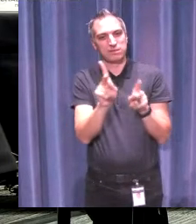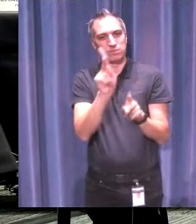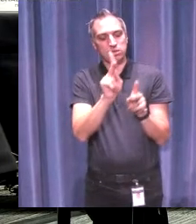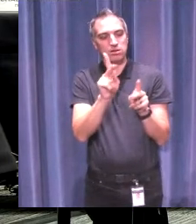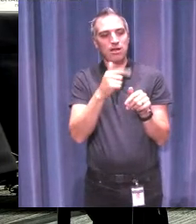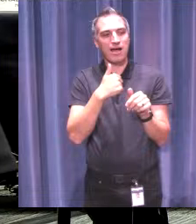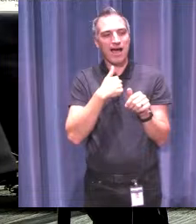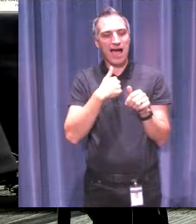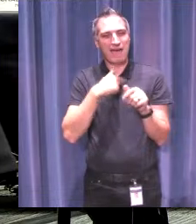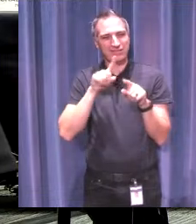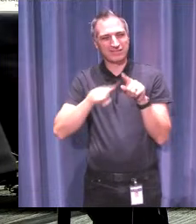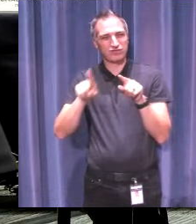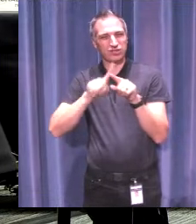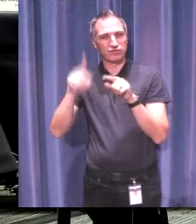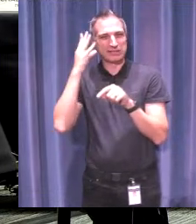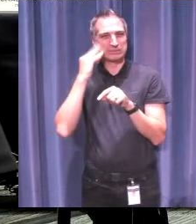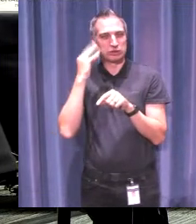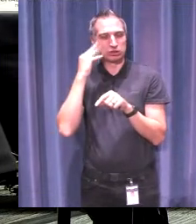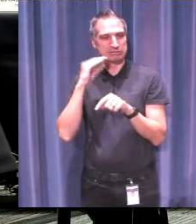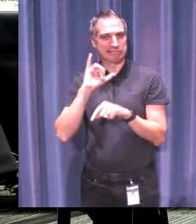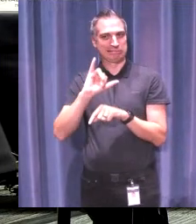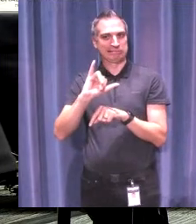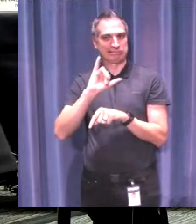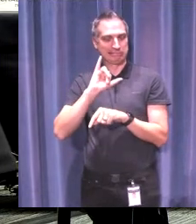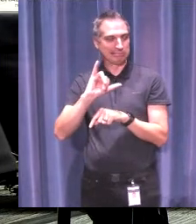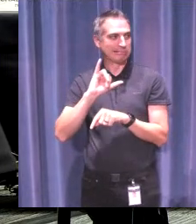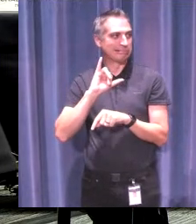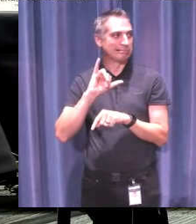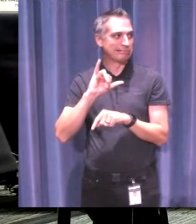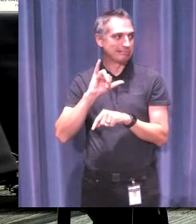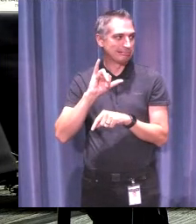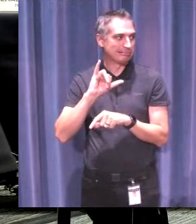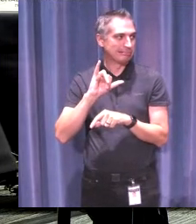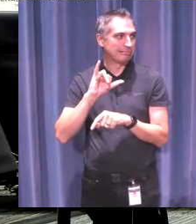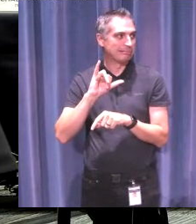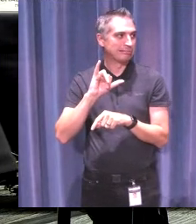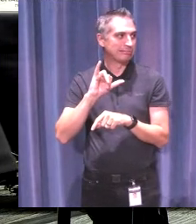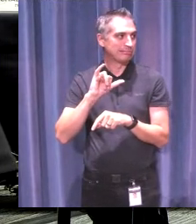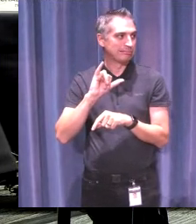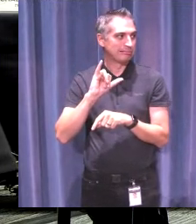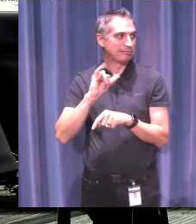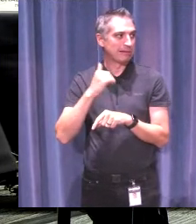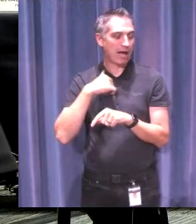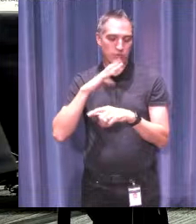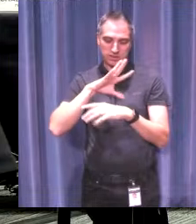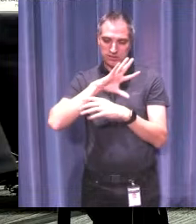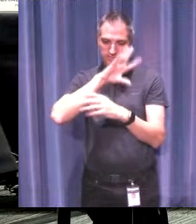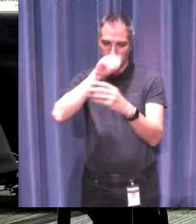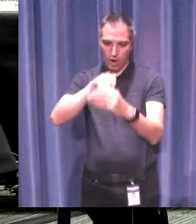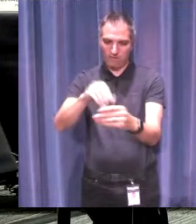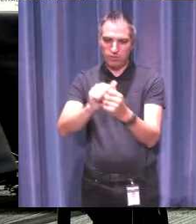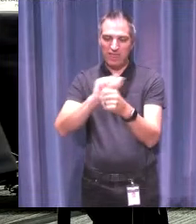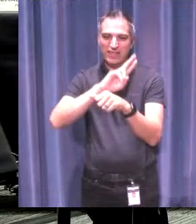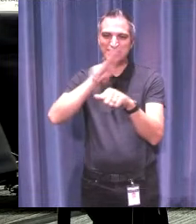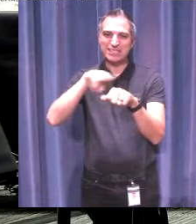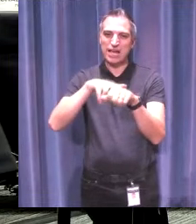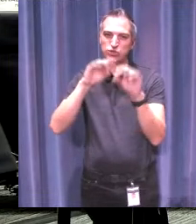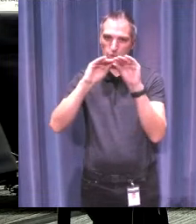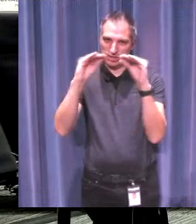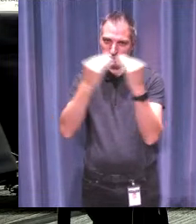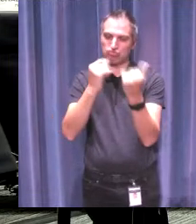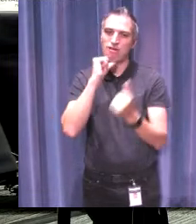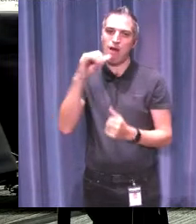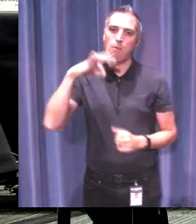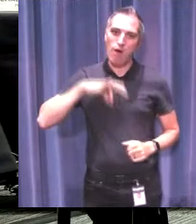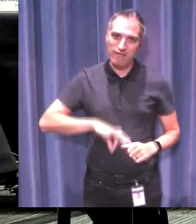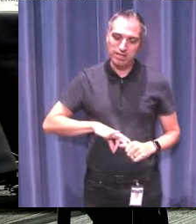of experiences, that I was brought in on a national foundation, on a national organization, nonprofit,